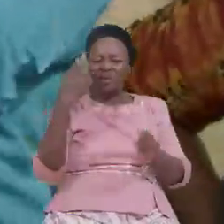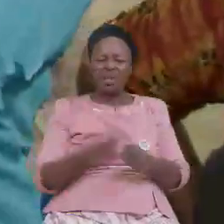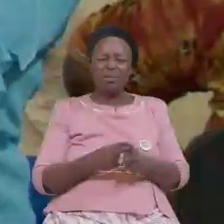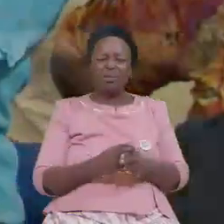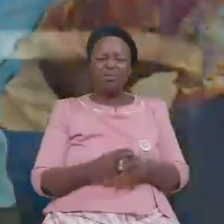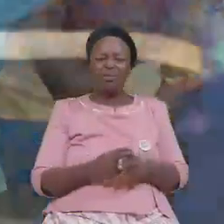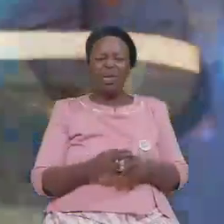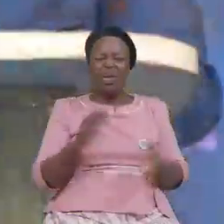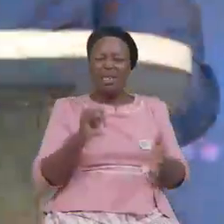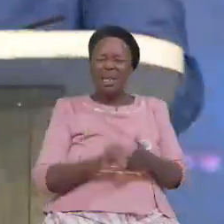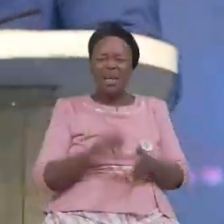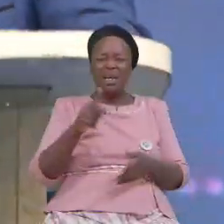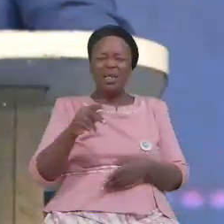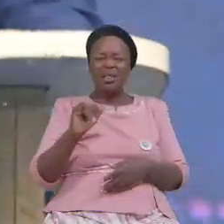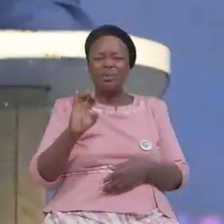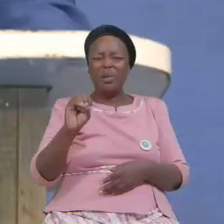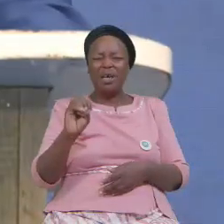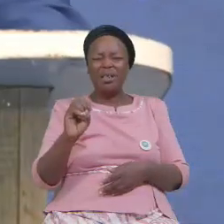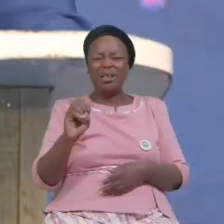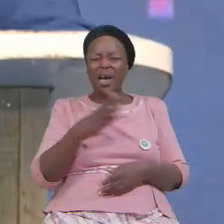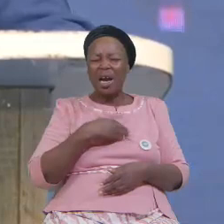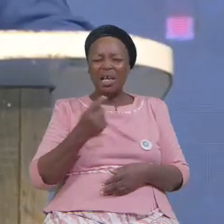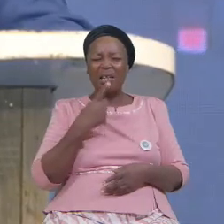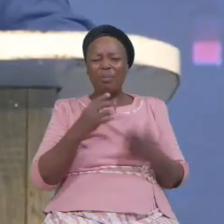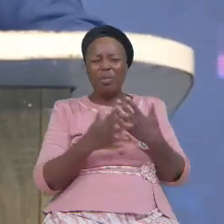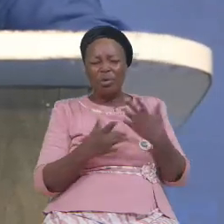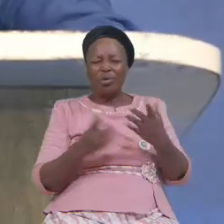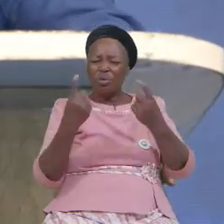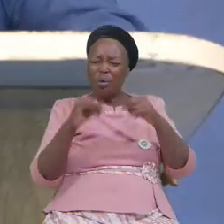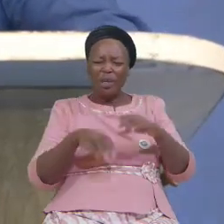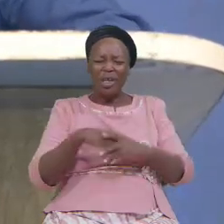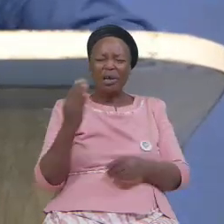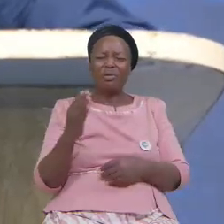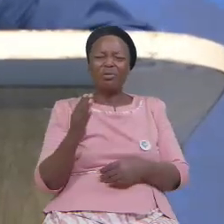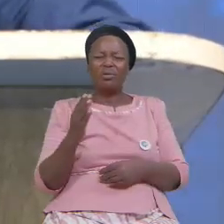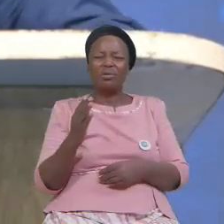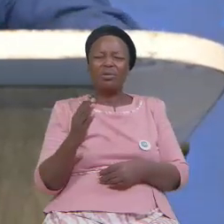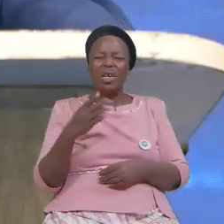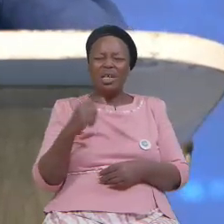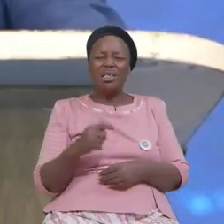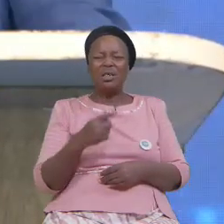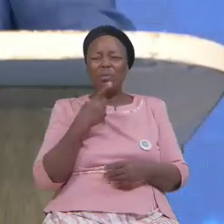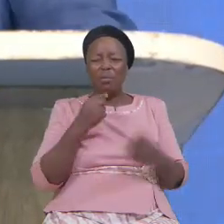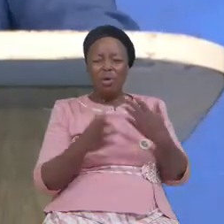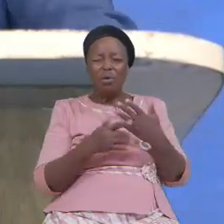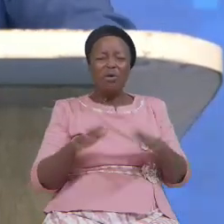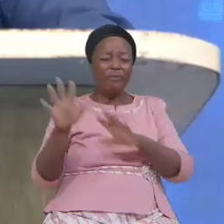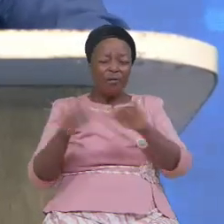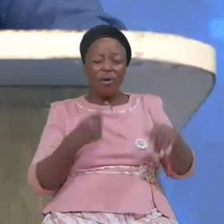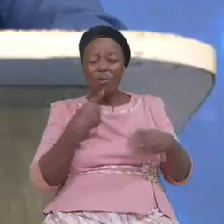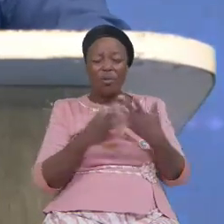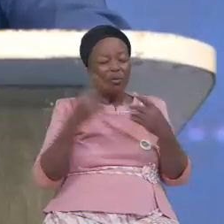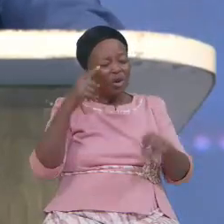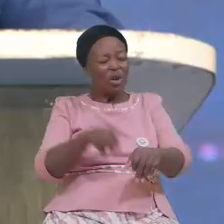That pile and the blood coming out, the issue of blood for a long time,